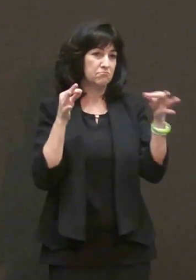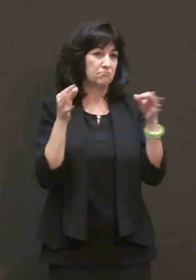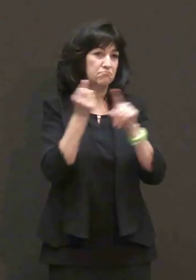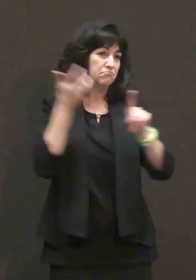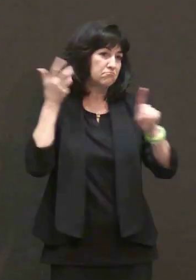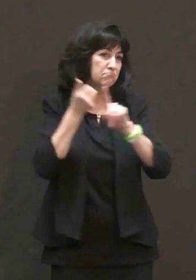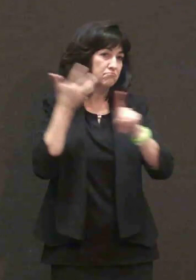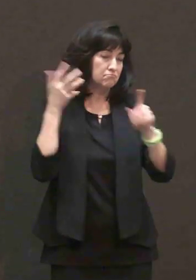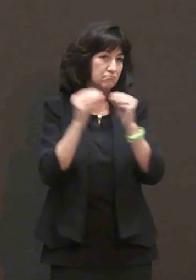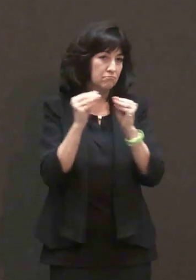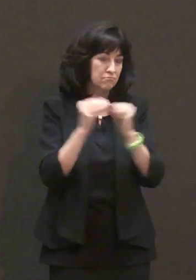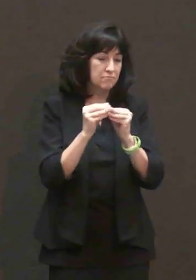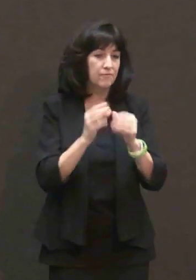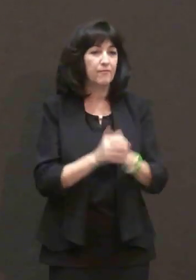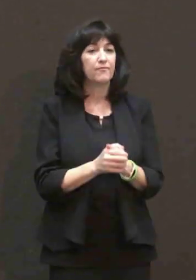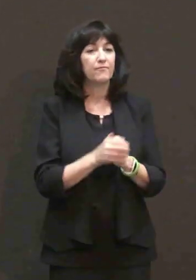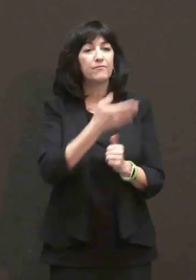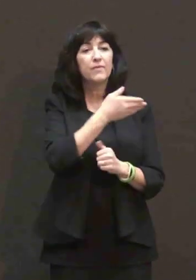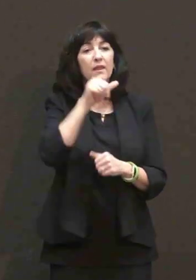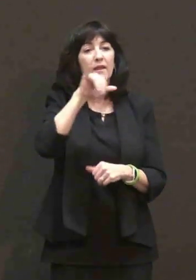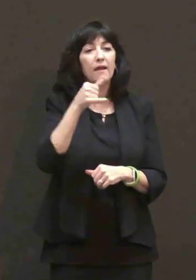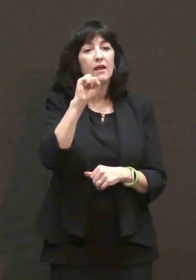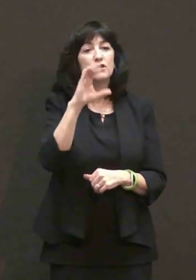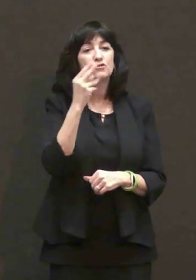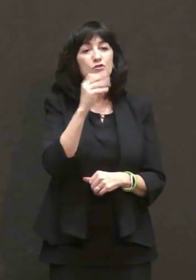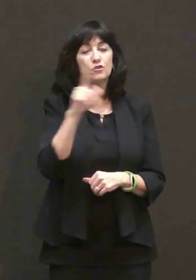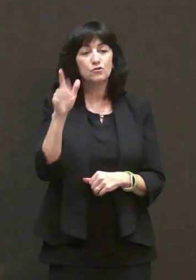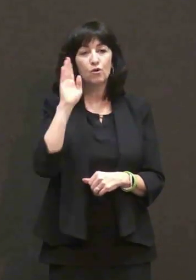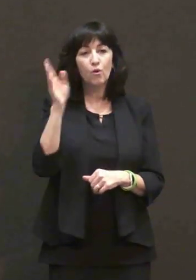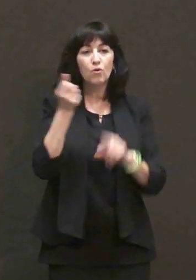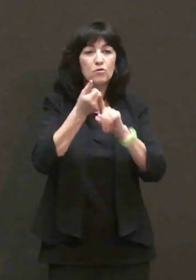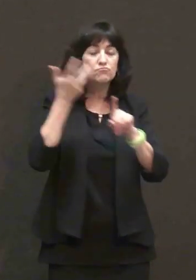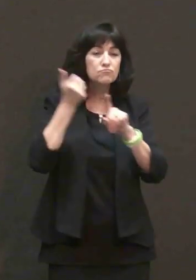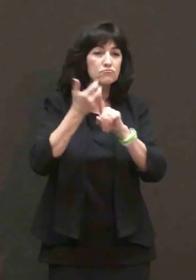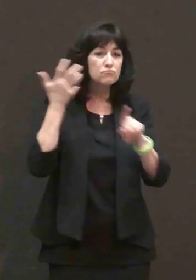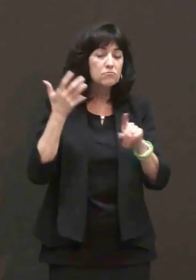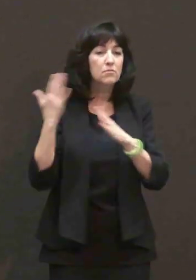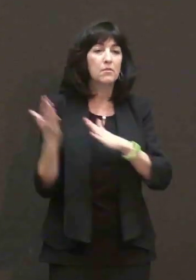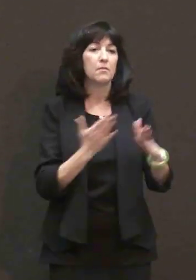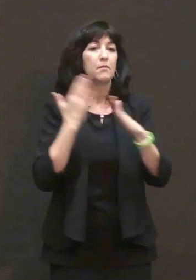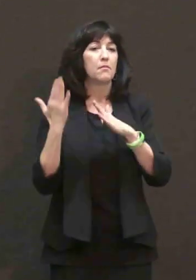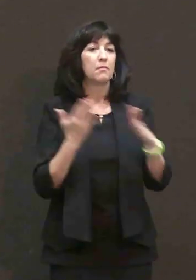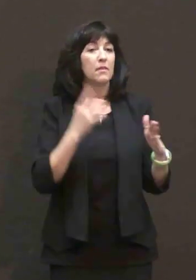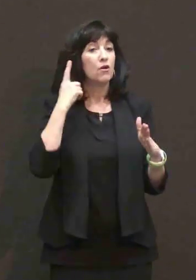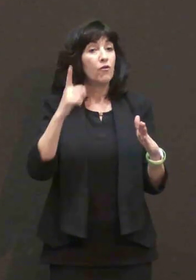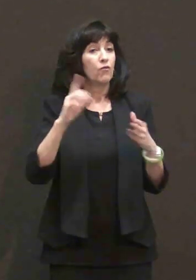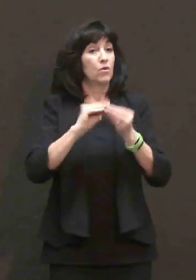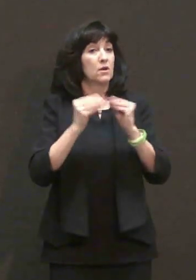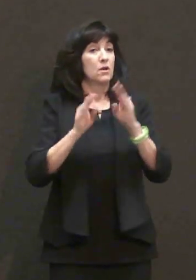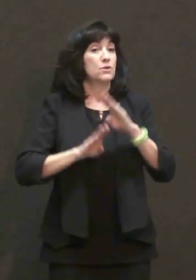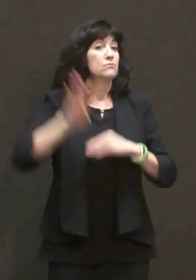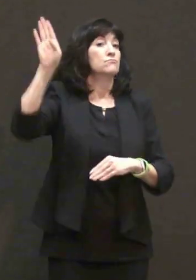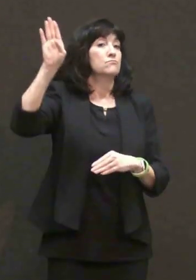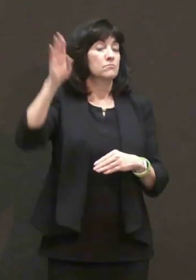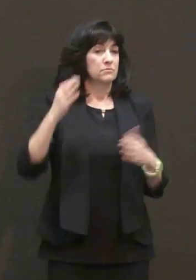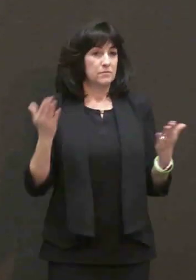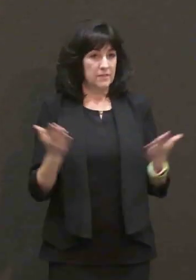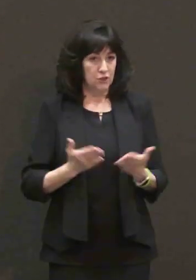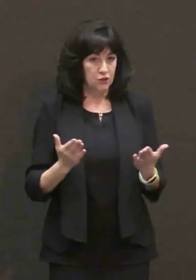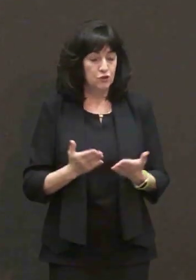comments about our planning for the surge and alternative care sites, both here in